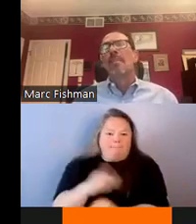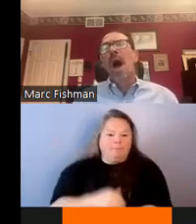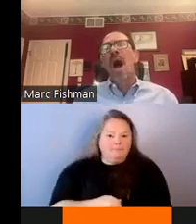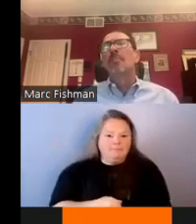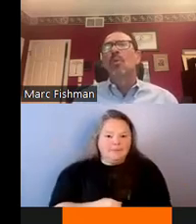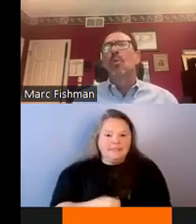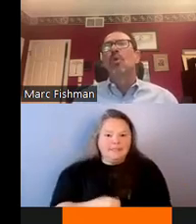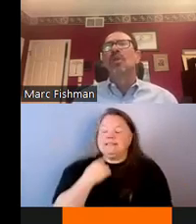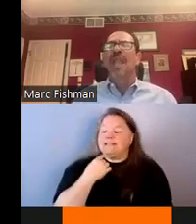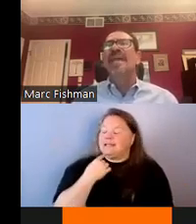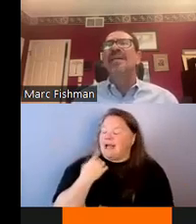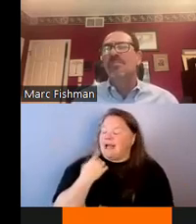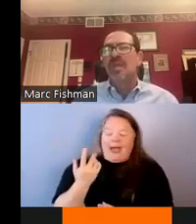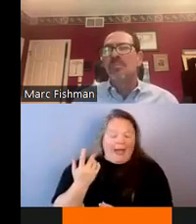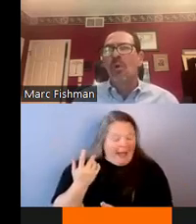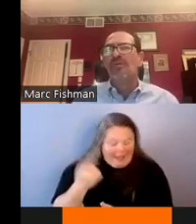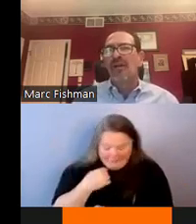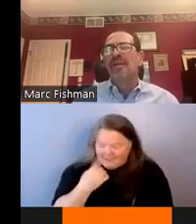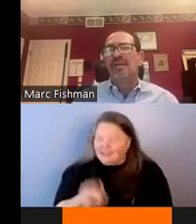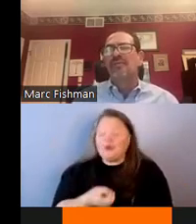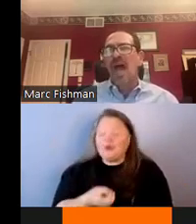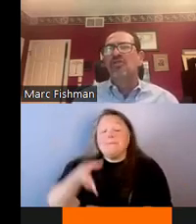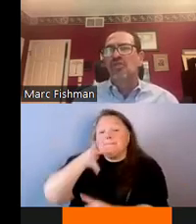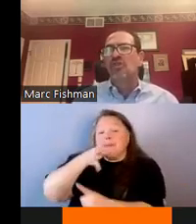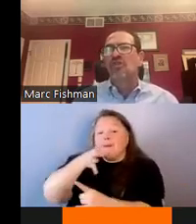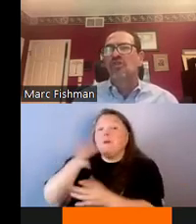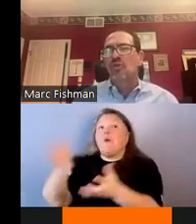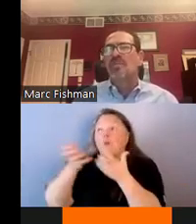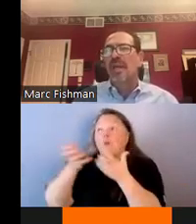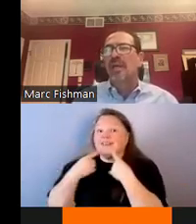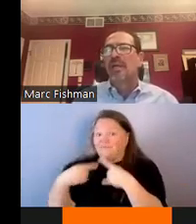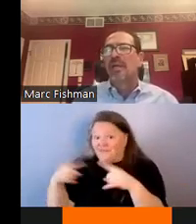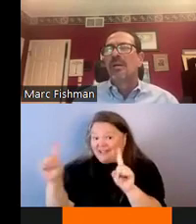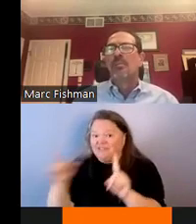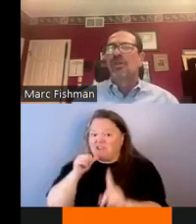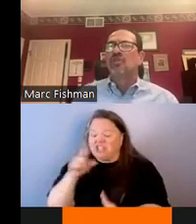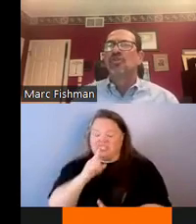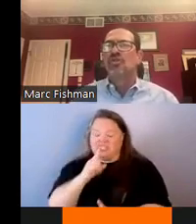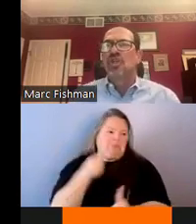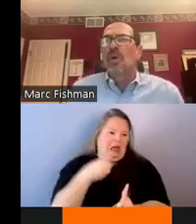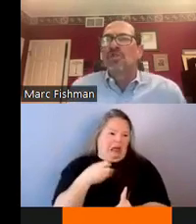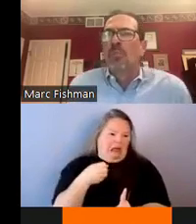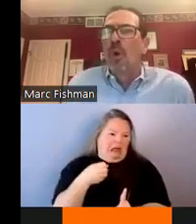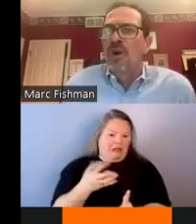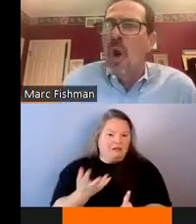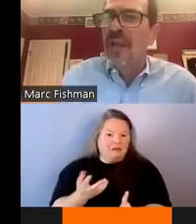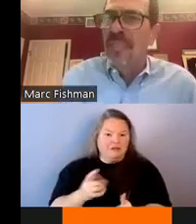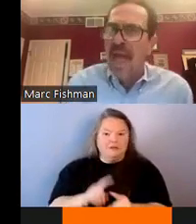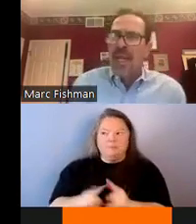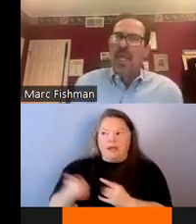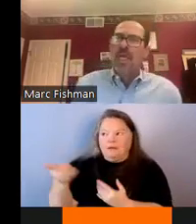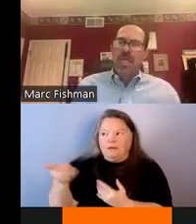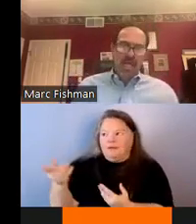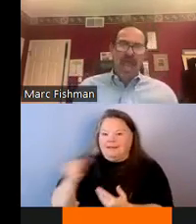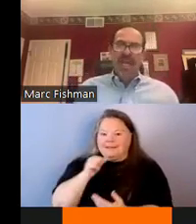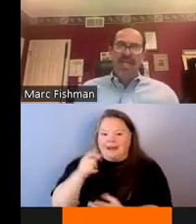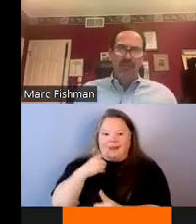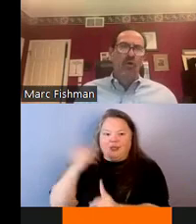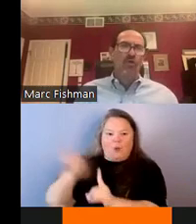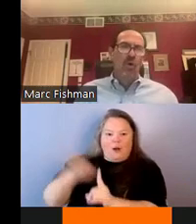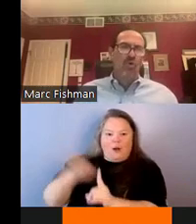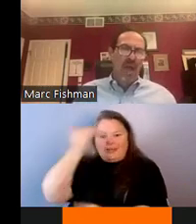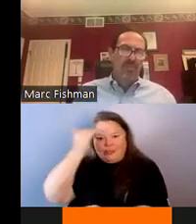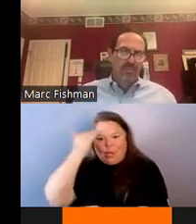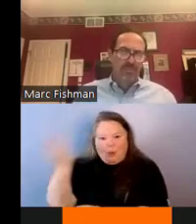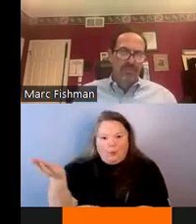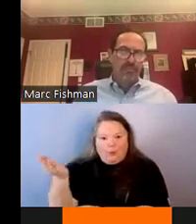you, mom would like to be more effective, not just screaming. But she wasn't born knowing that. You got to